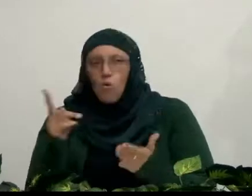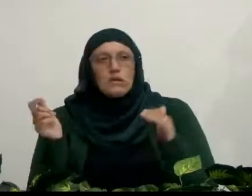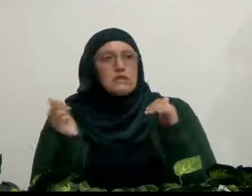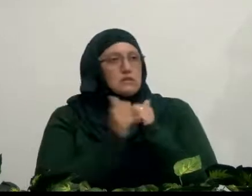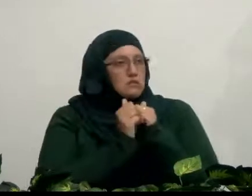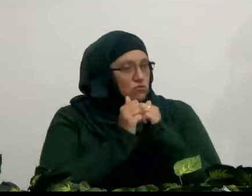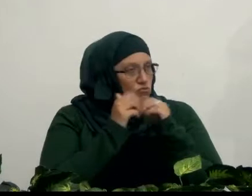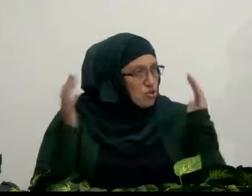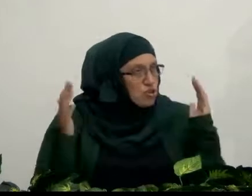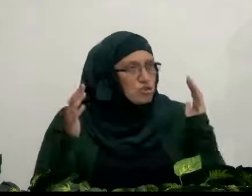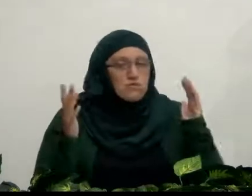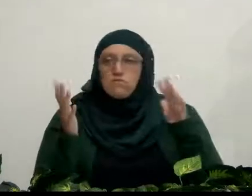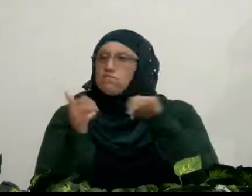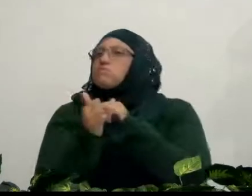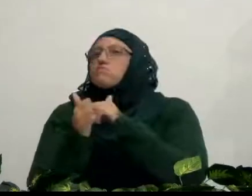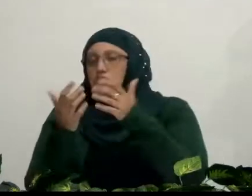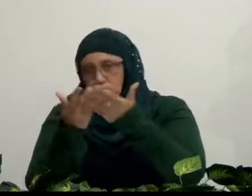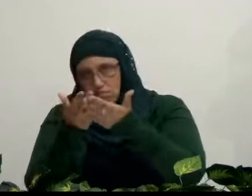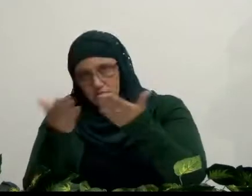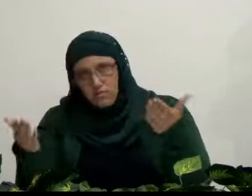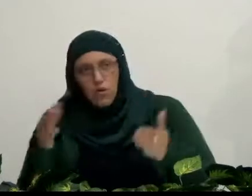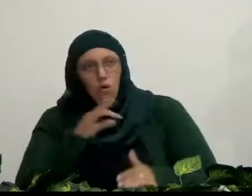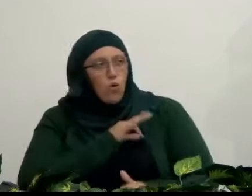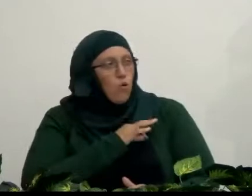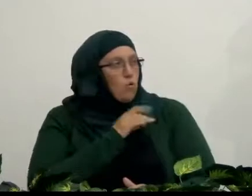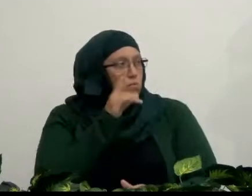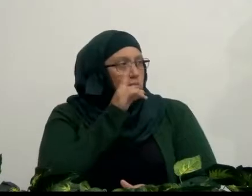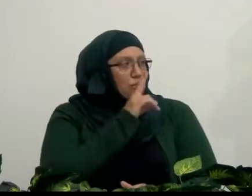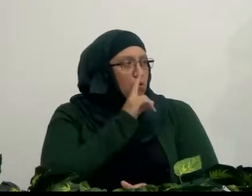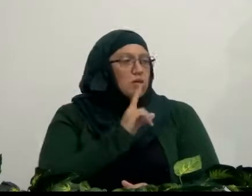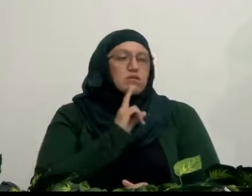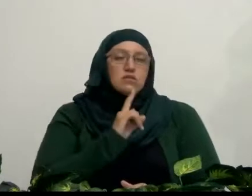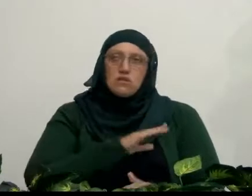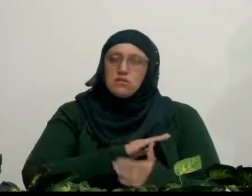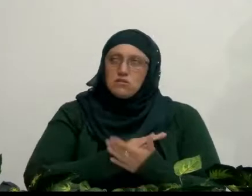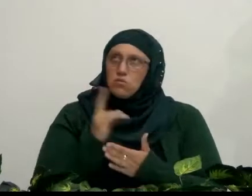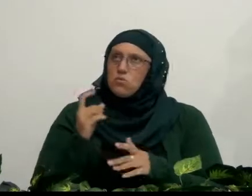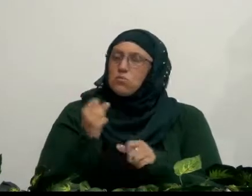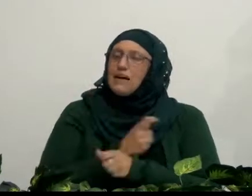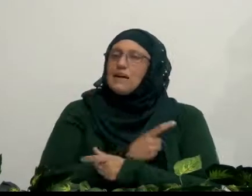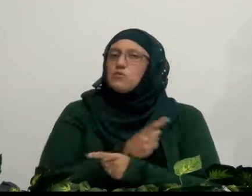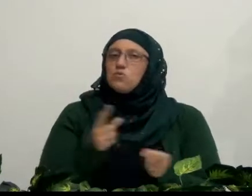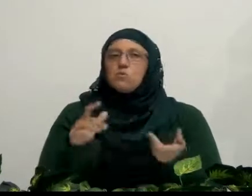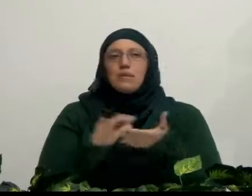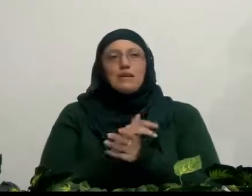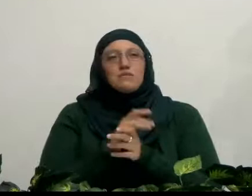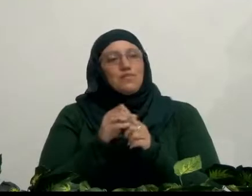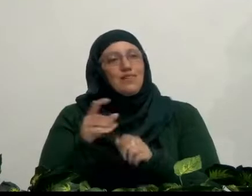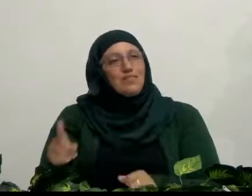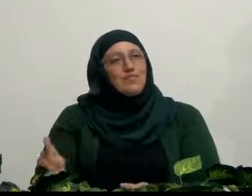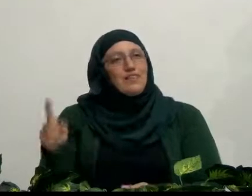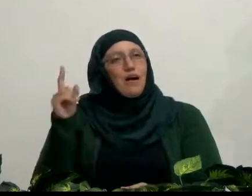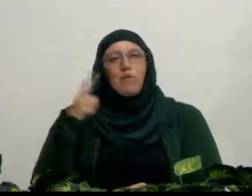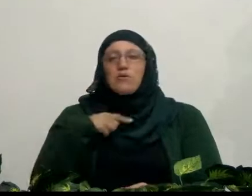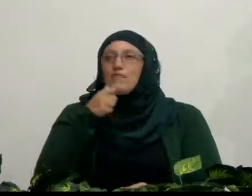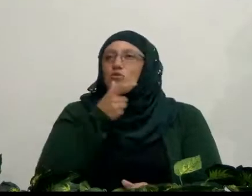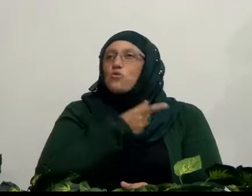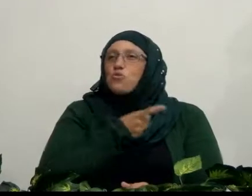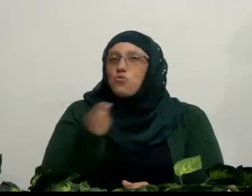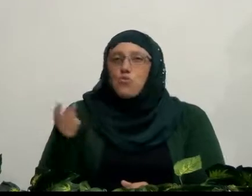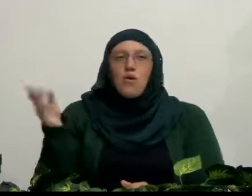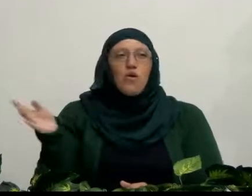him. O people, say what brings you the pleasure of Allah. For if you and all the people of the